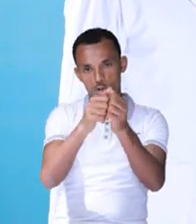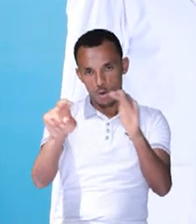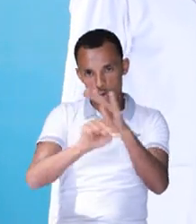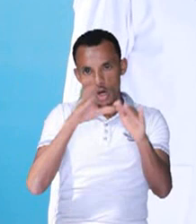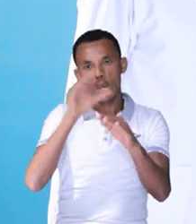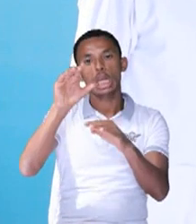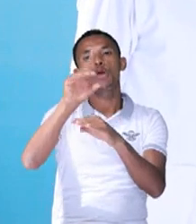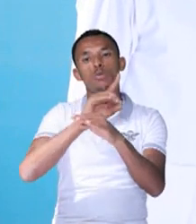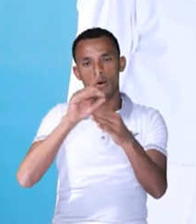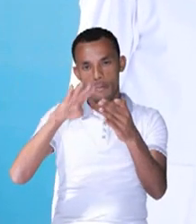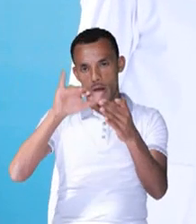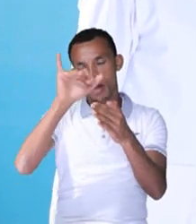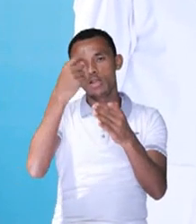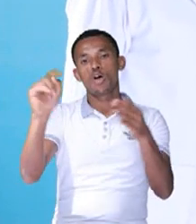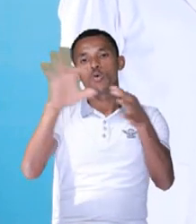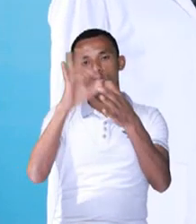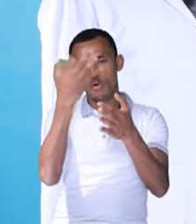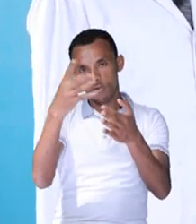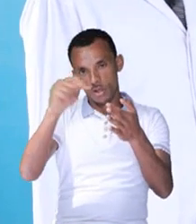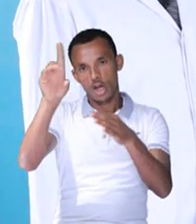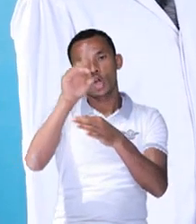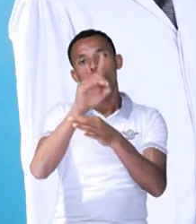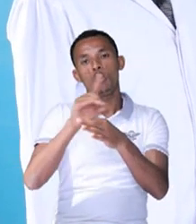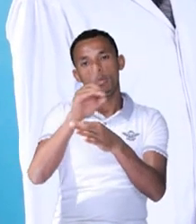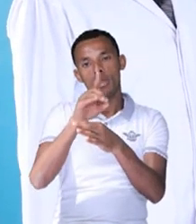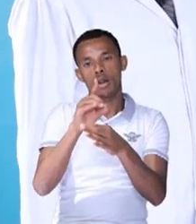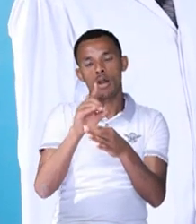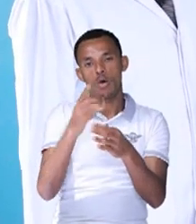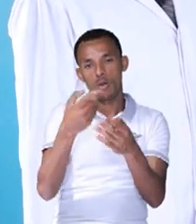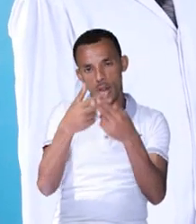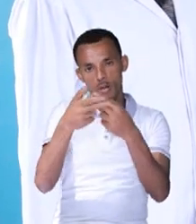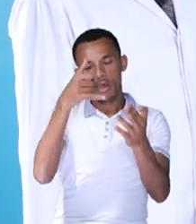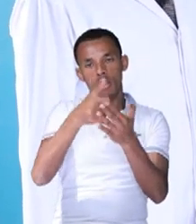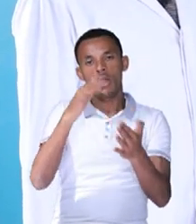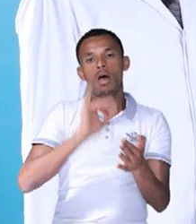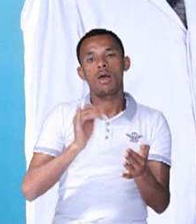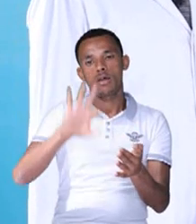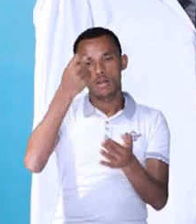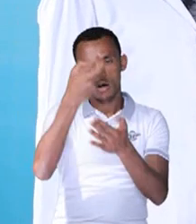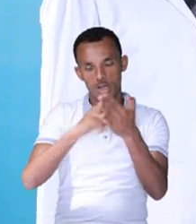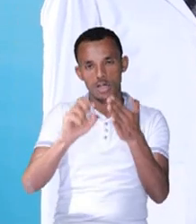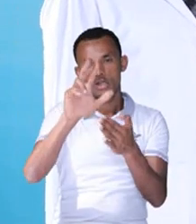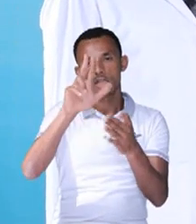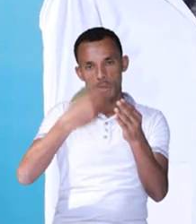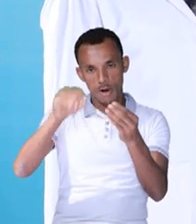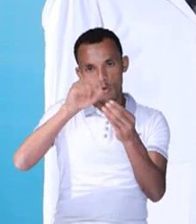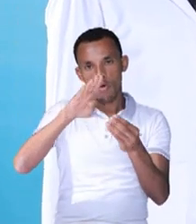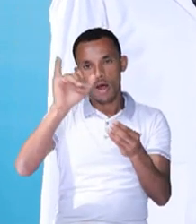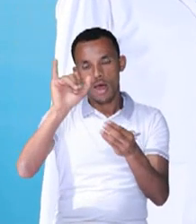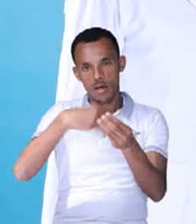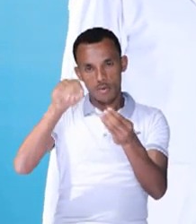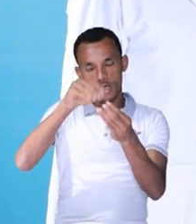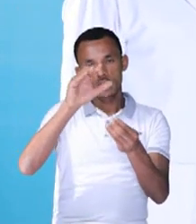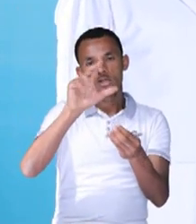numerator and the denominator by the conjugate of the denominator. When I multiply it, I will have a result. 3 minus 4i, 3